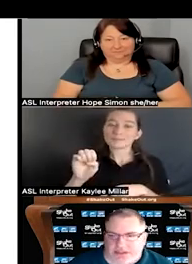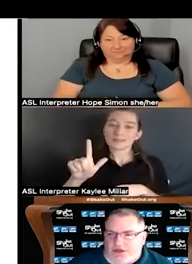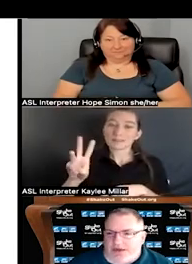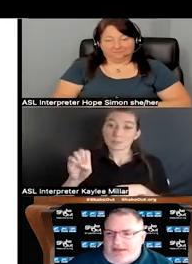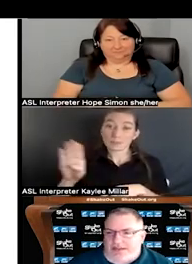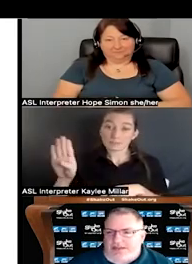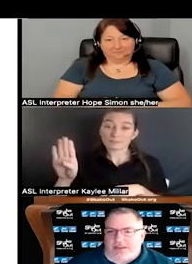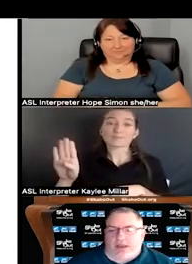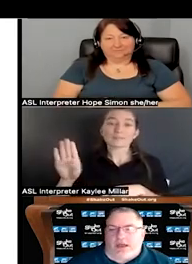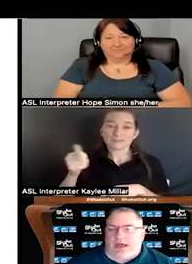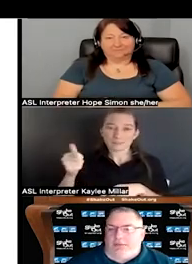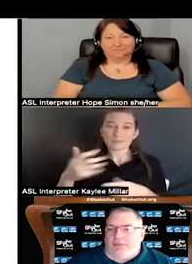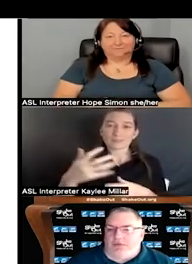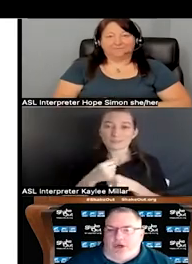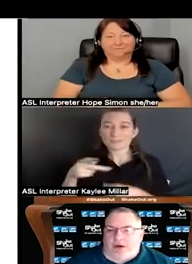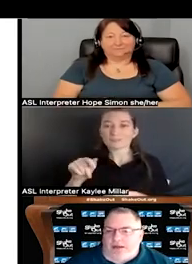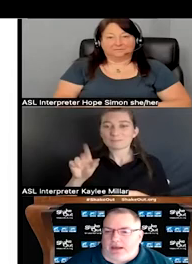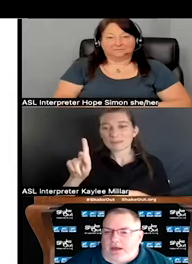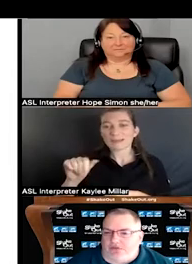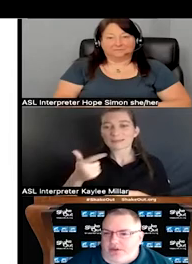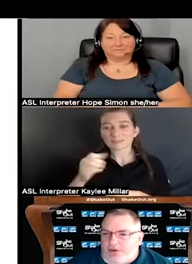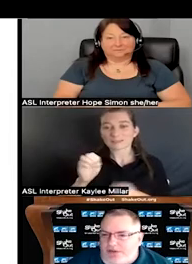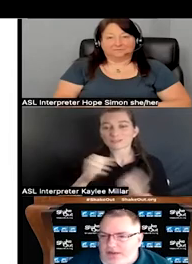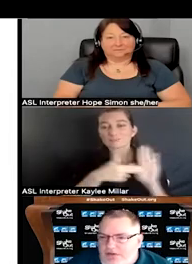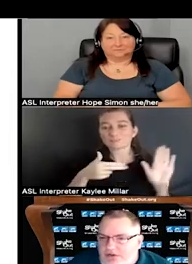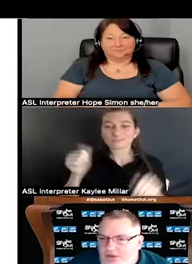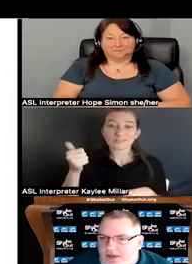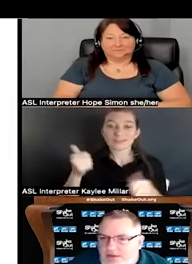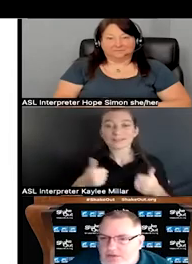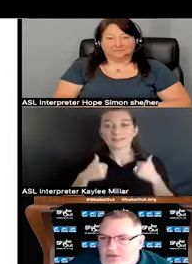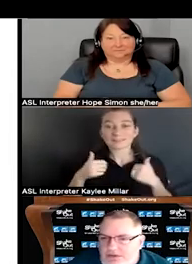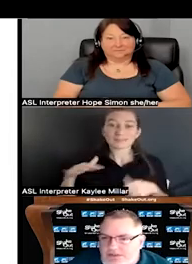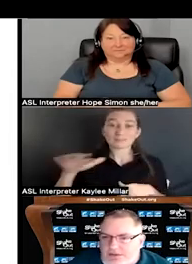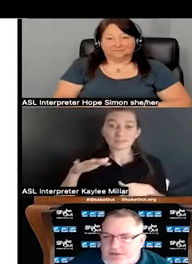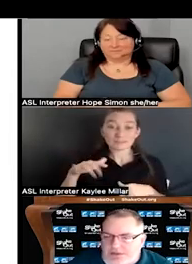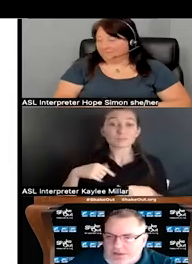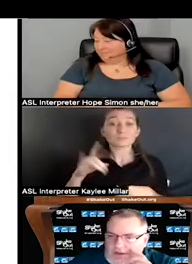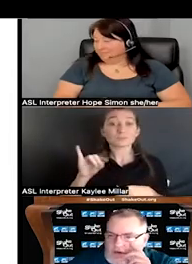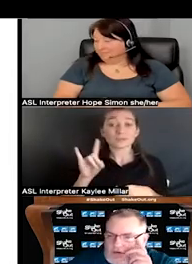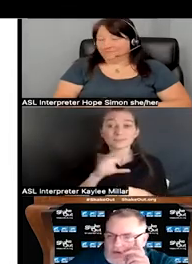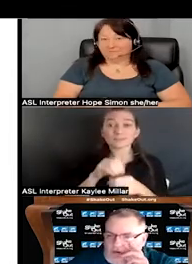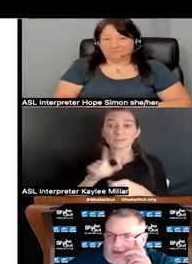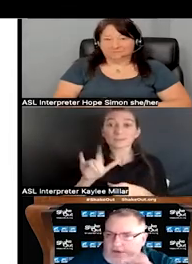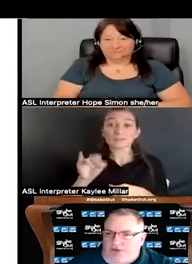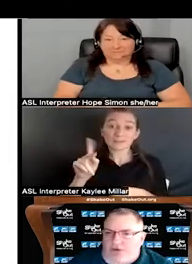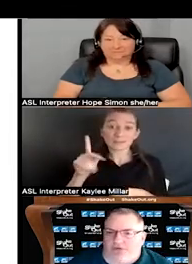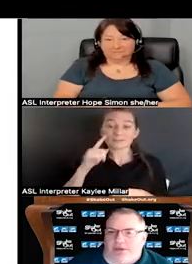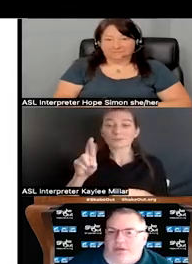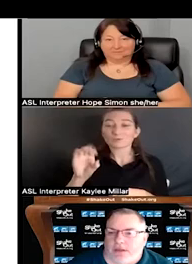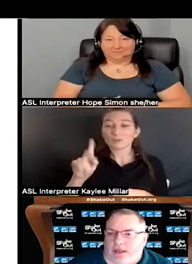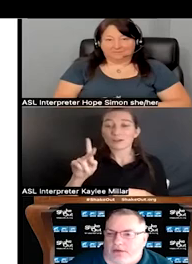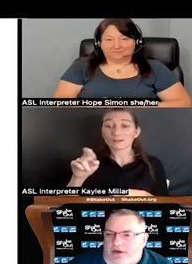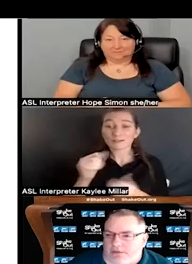Spaces secure package. I also did put the link to the Rocket Rules materials where you can order those or download